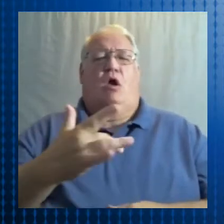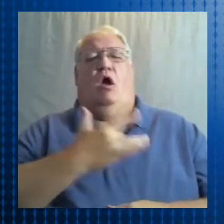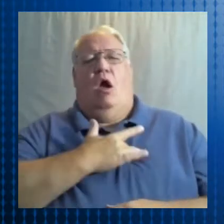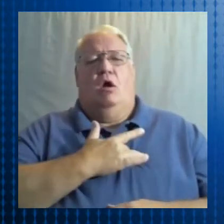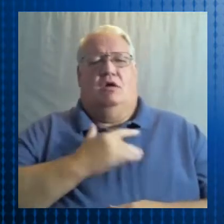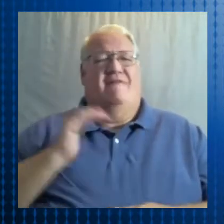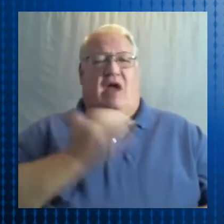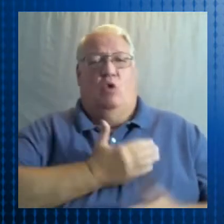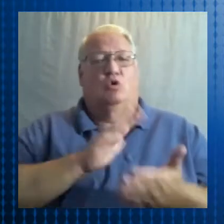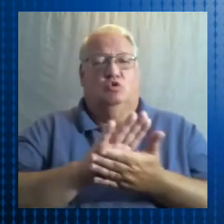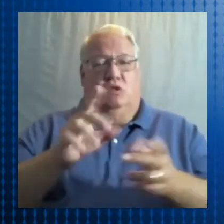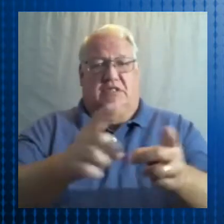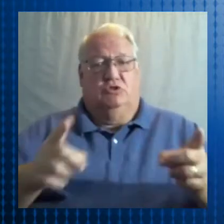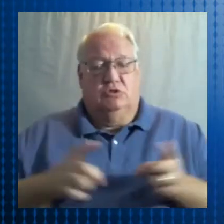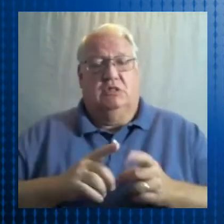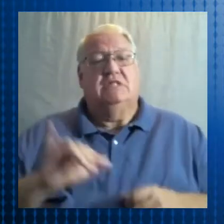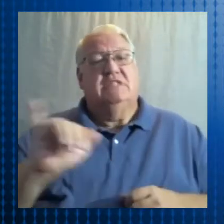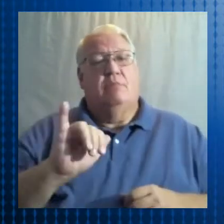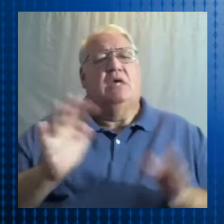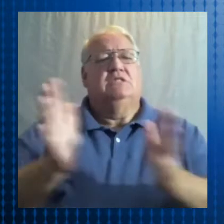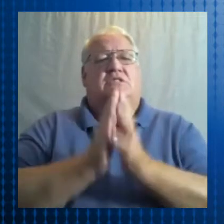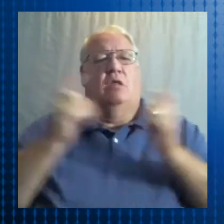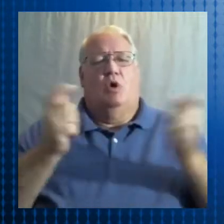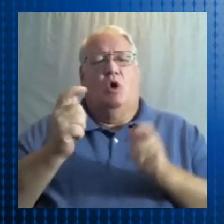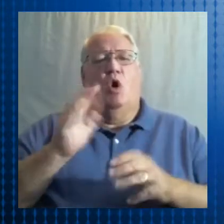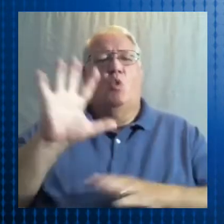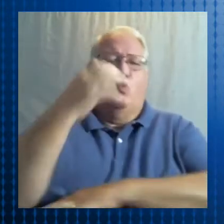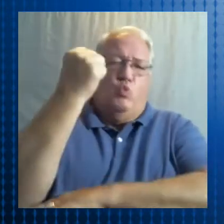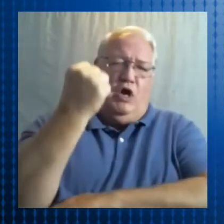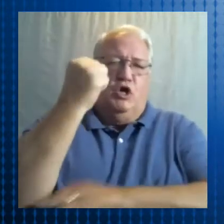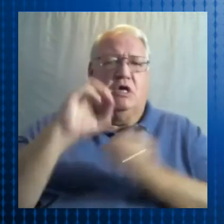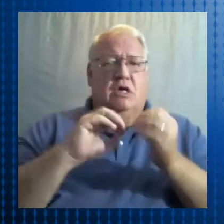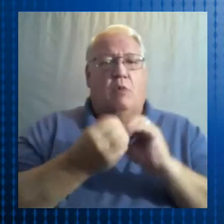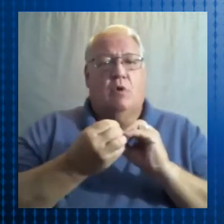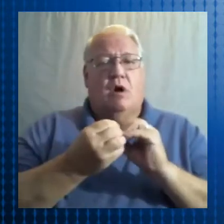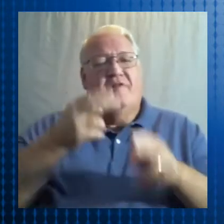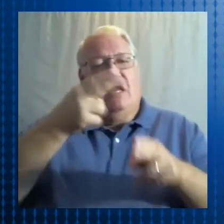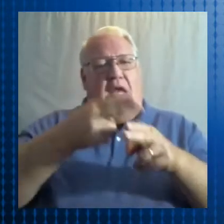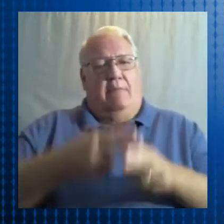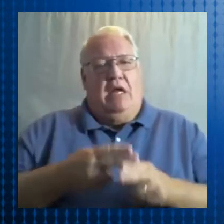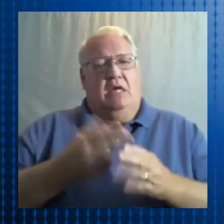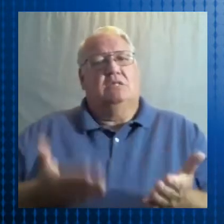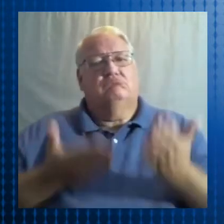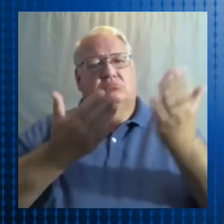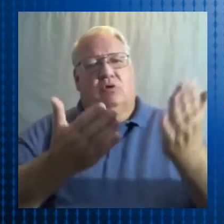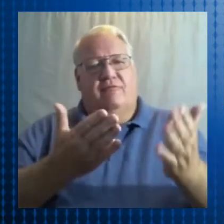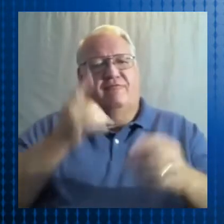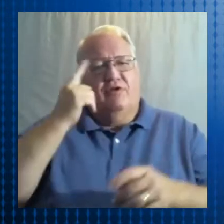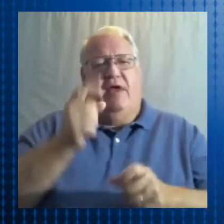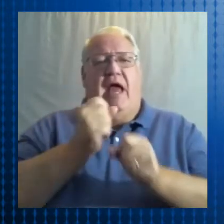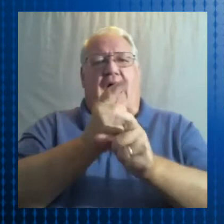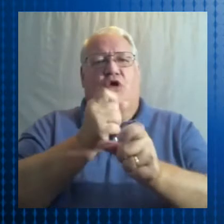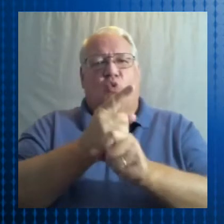district. We are also celebrating a record number of nominations for the annual Excellence in Education Award